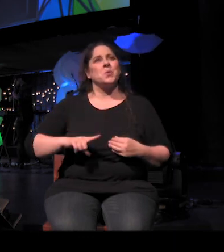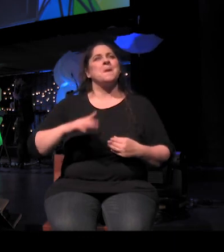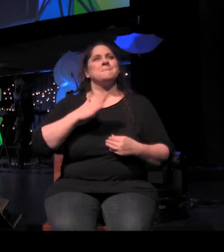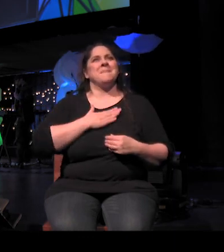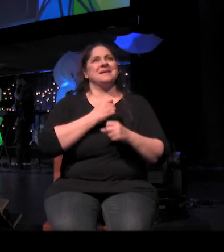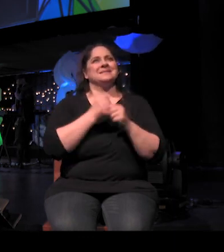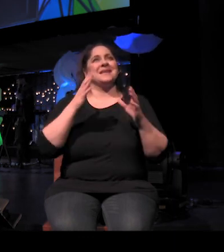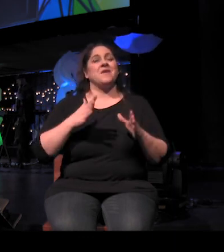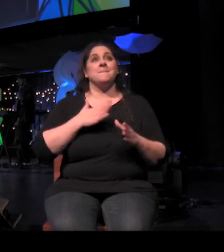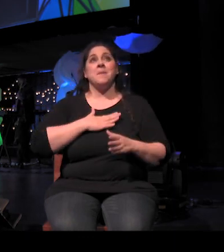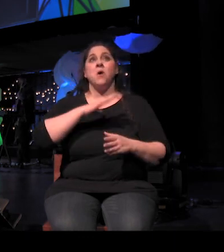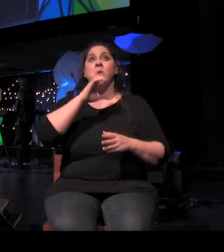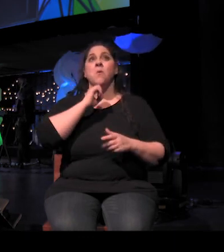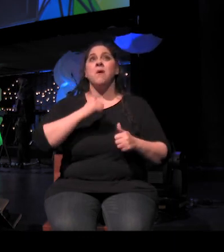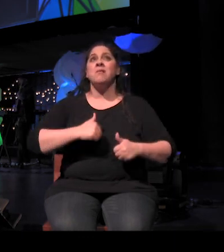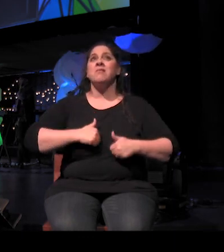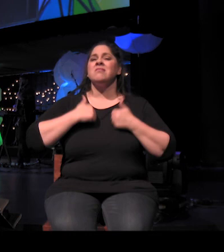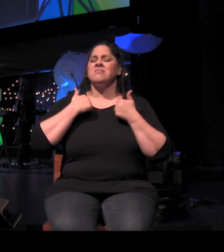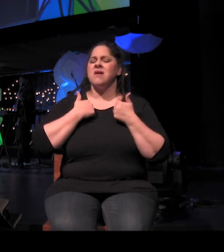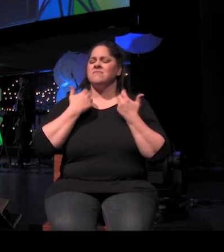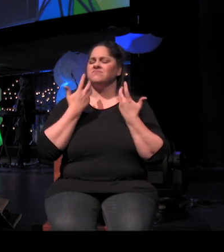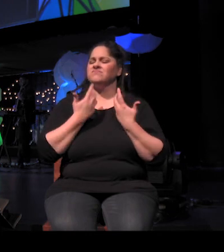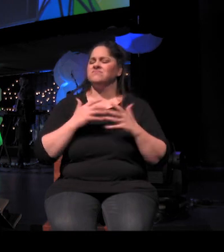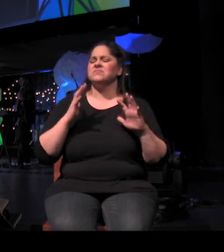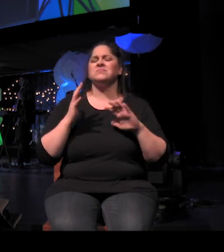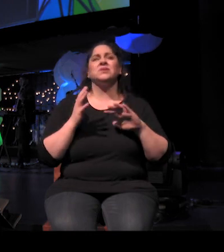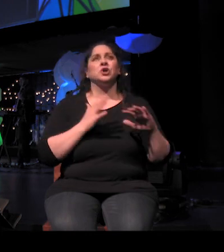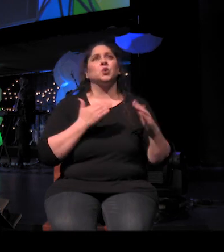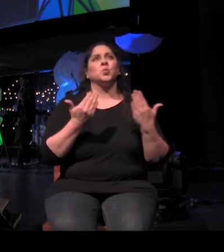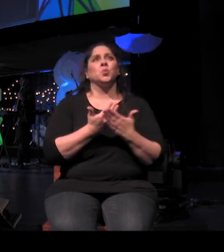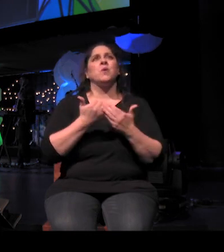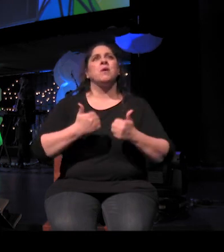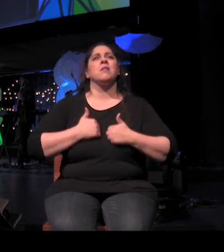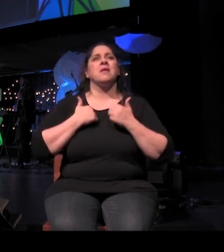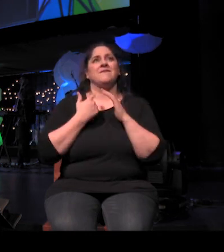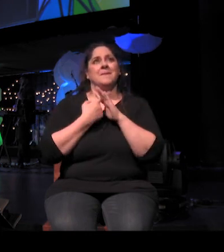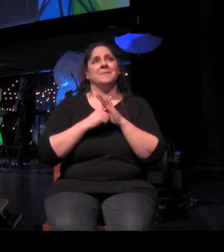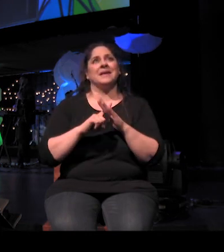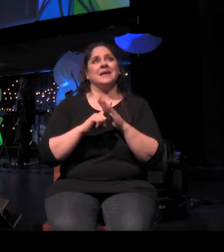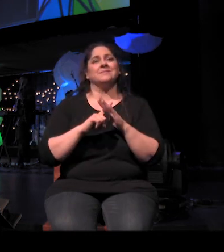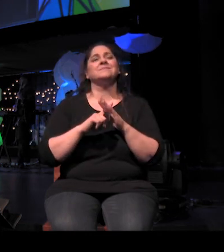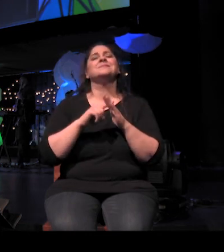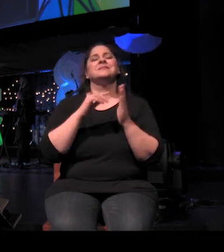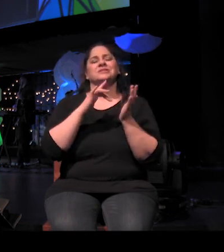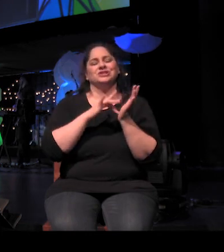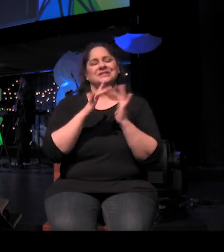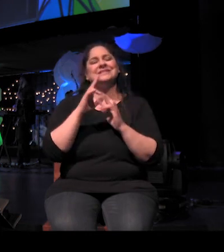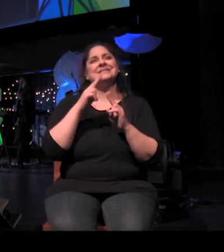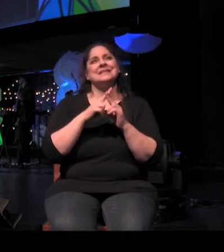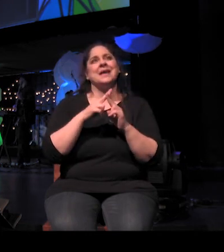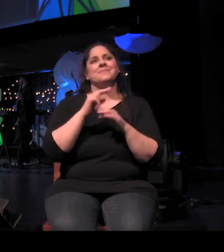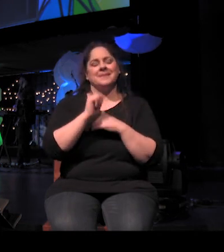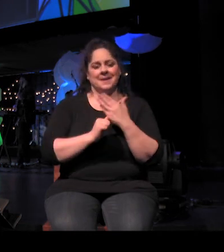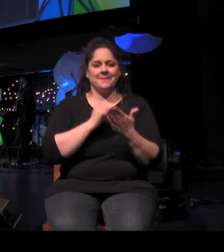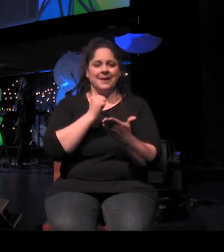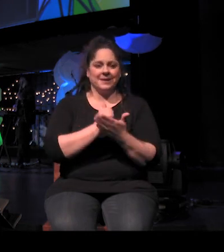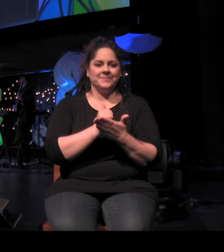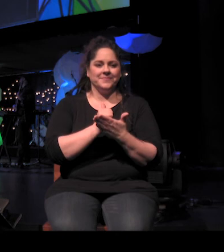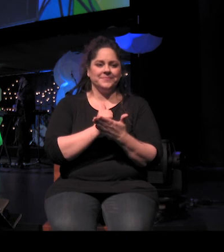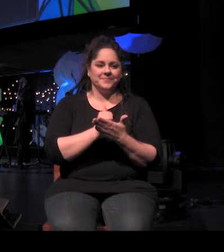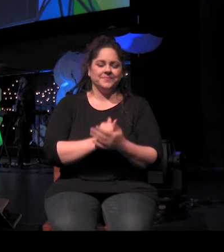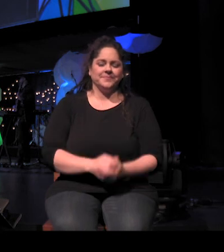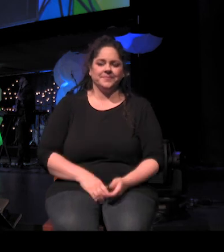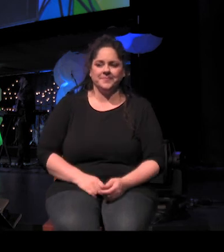gone and a new life has begun today. In Jesus' name, amen. Amen. You can all look